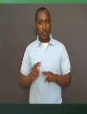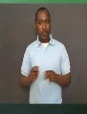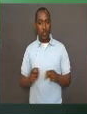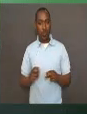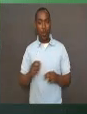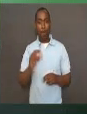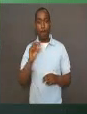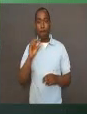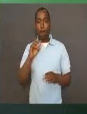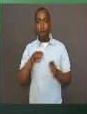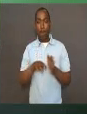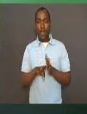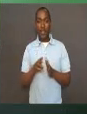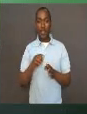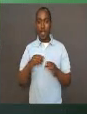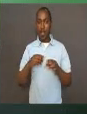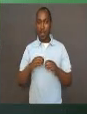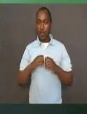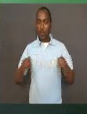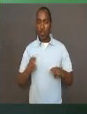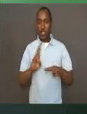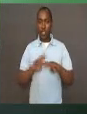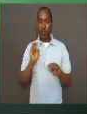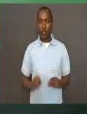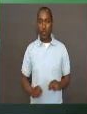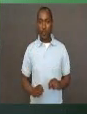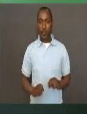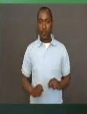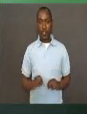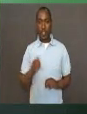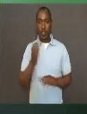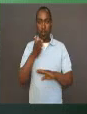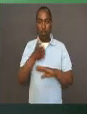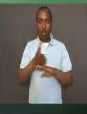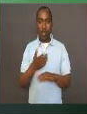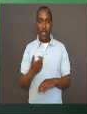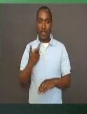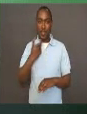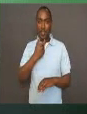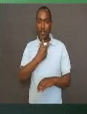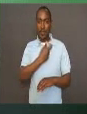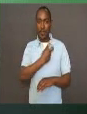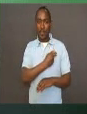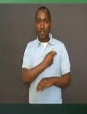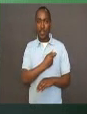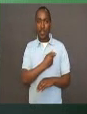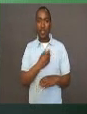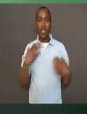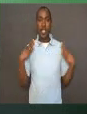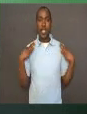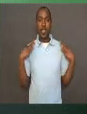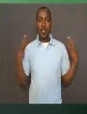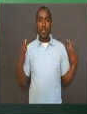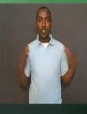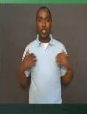a separate container and then inject it into a healthy animal and make